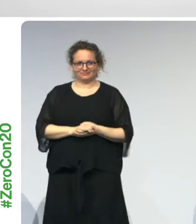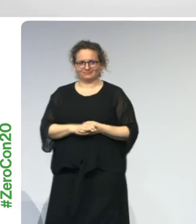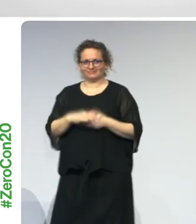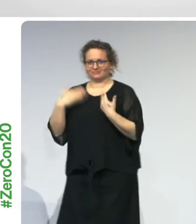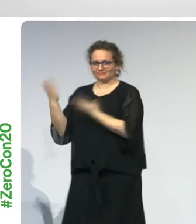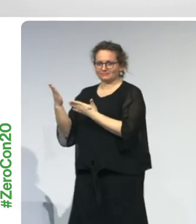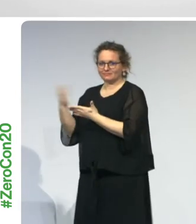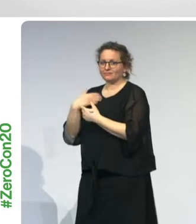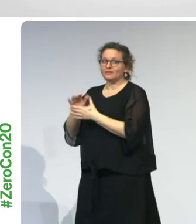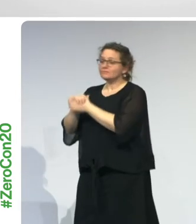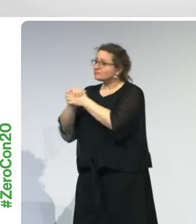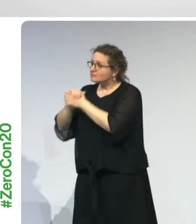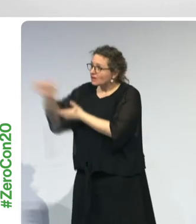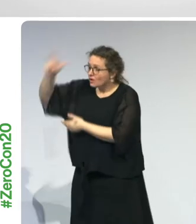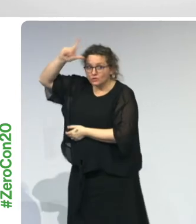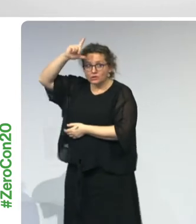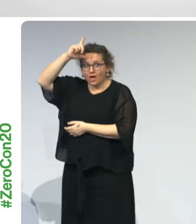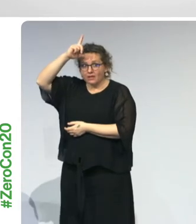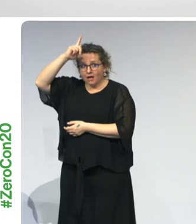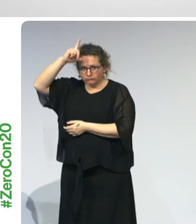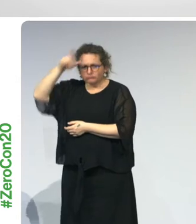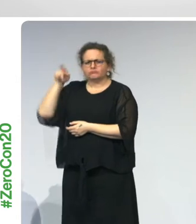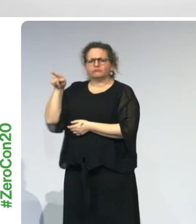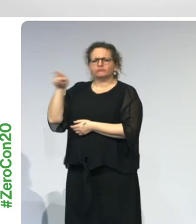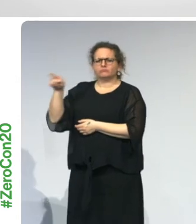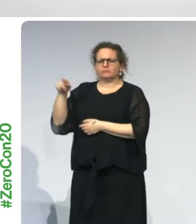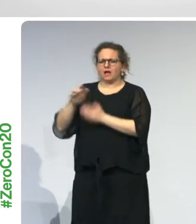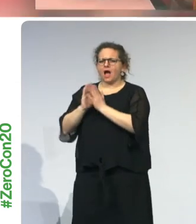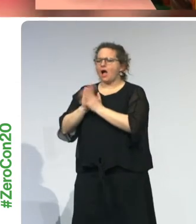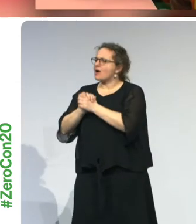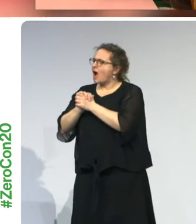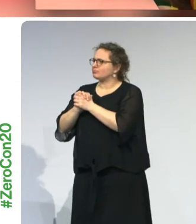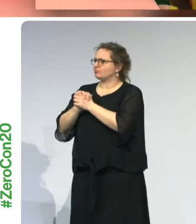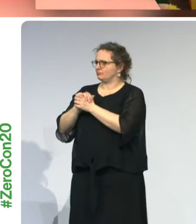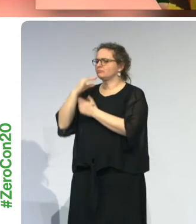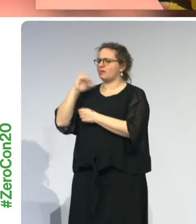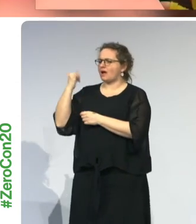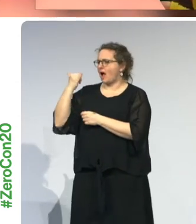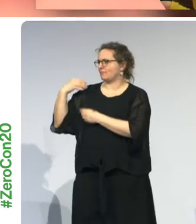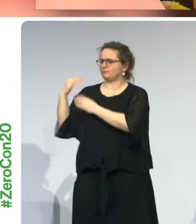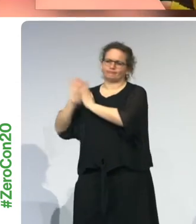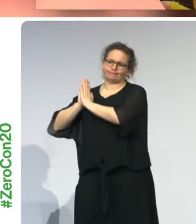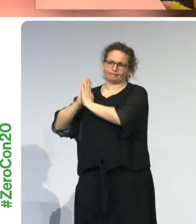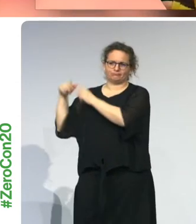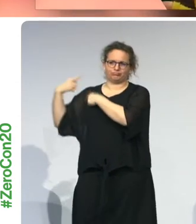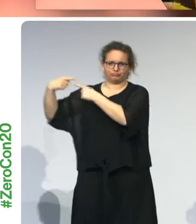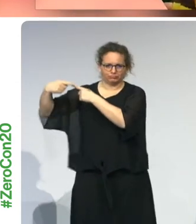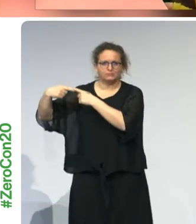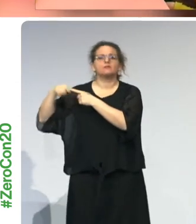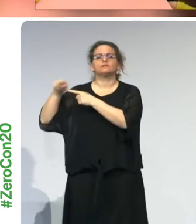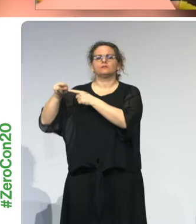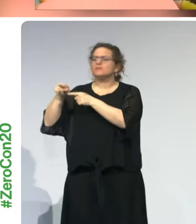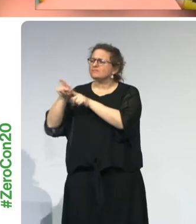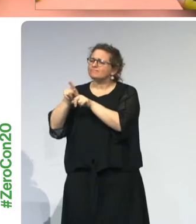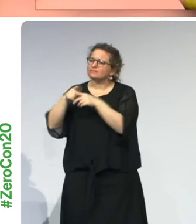Congratulations to the Arab Episcopal School Irbid from Jordan. The Arab Episcopal School is an inclusive school and